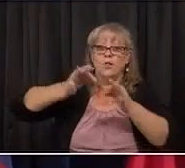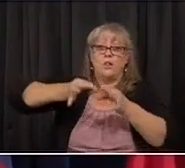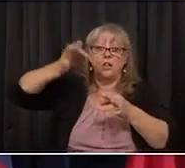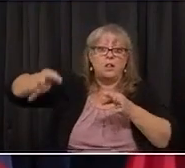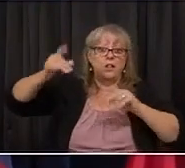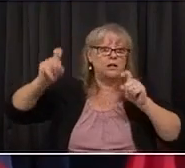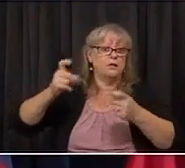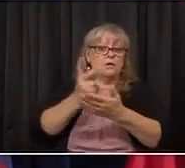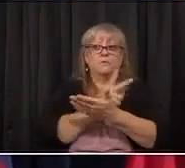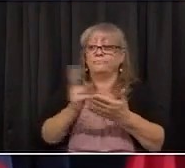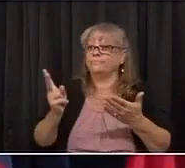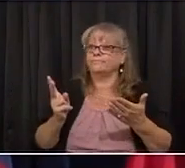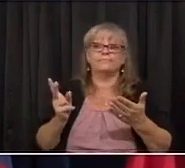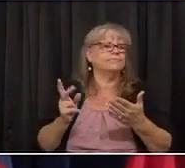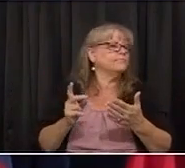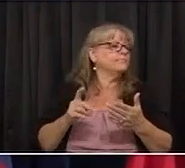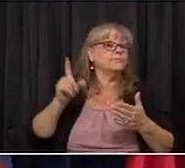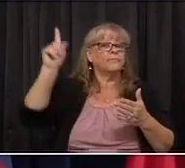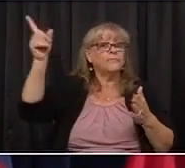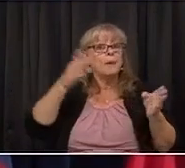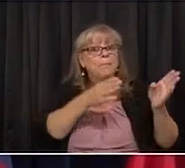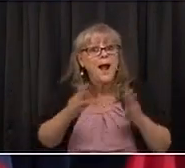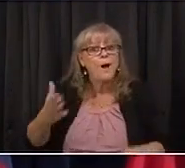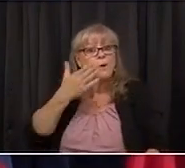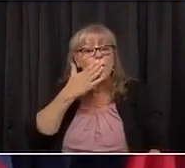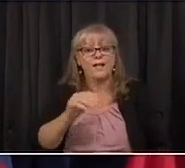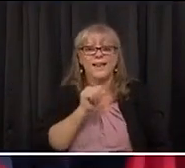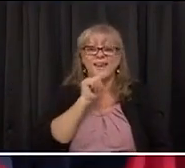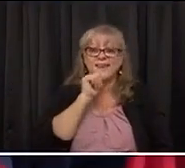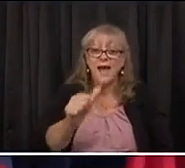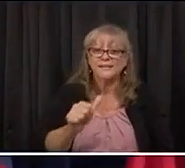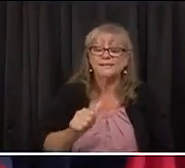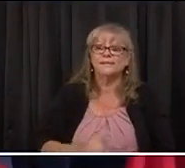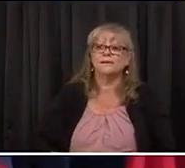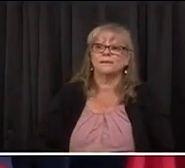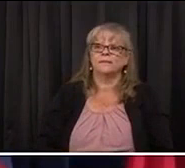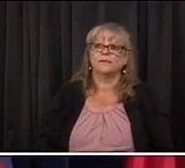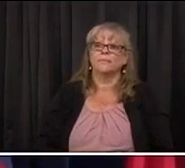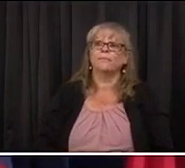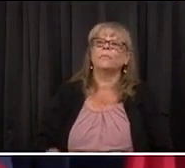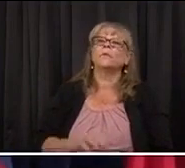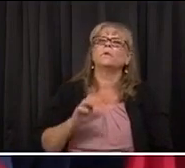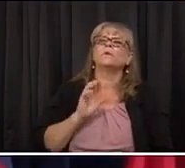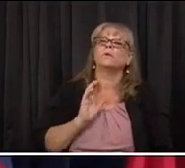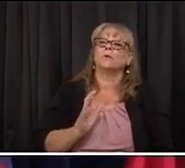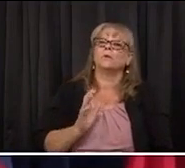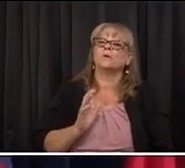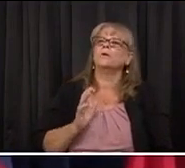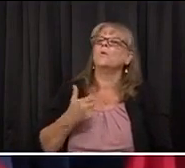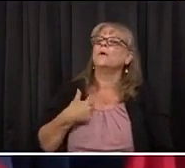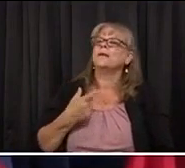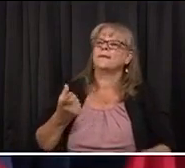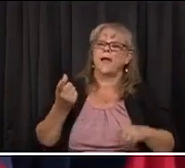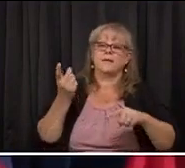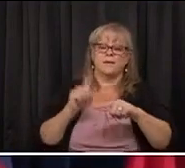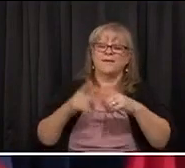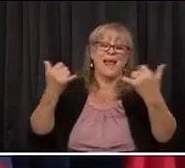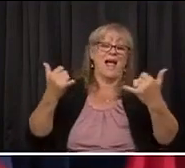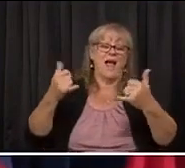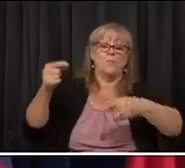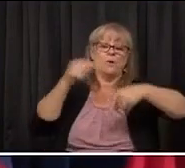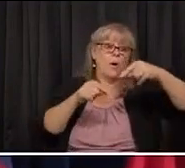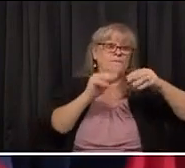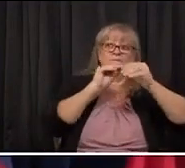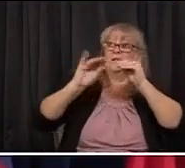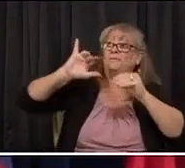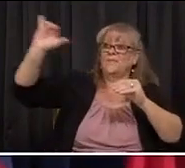lack of planning. Could have, would have, should have, right? So we're not going to fix that. We're gonna go around it and get it